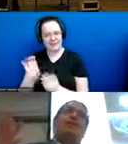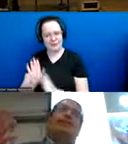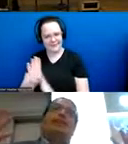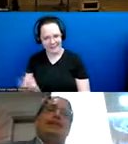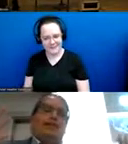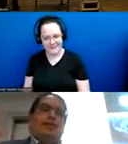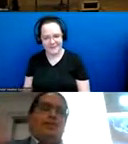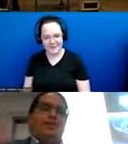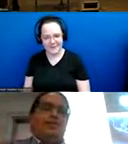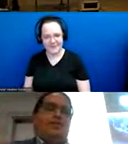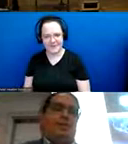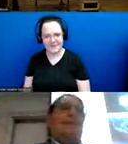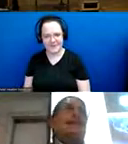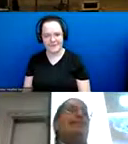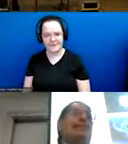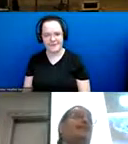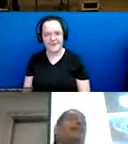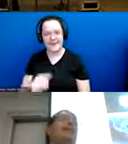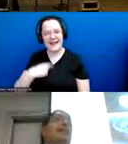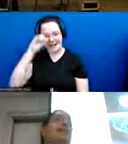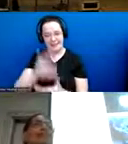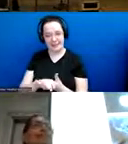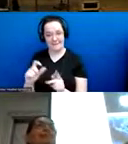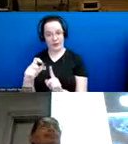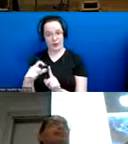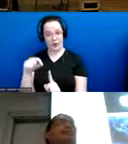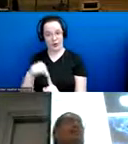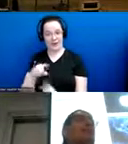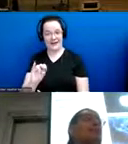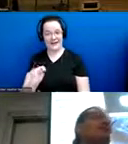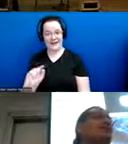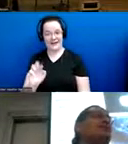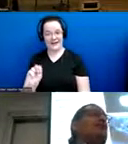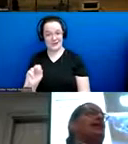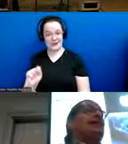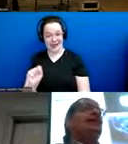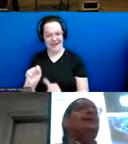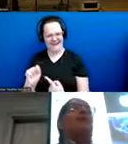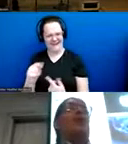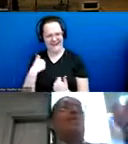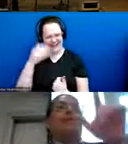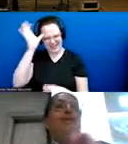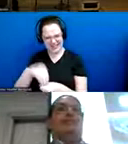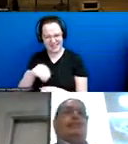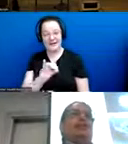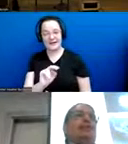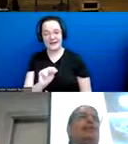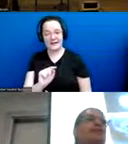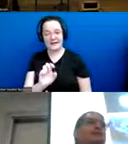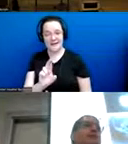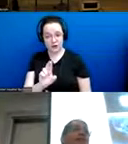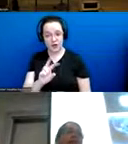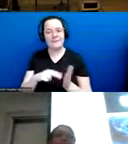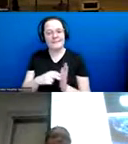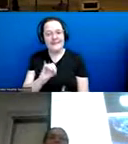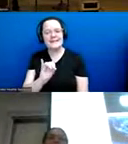Actually, there is a key concept in the word internet. Inter actually means interoperability,